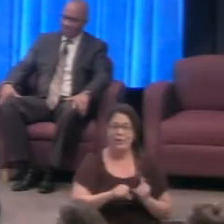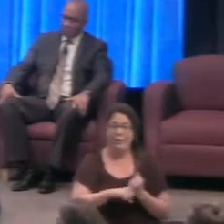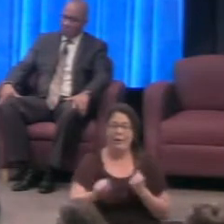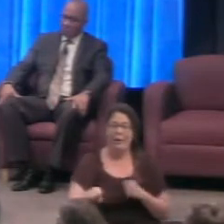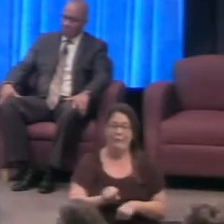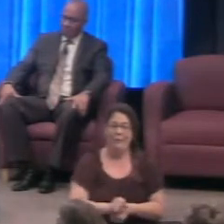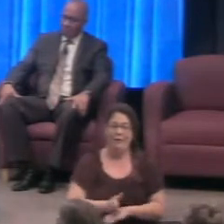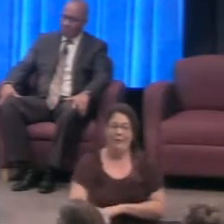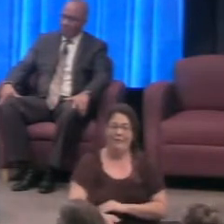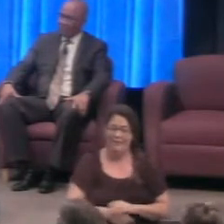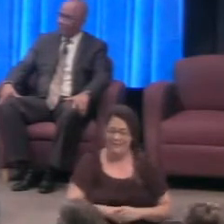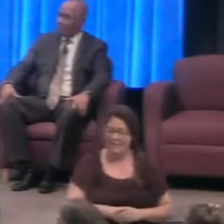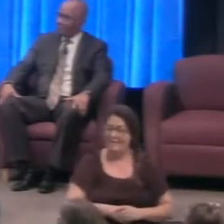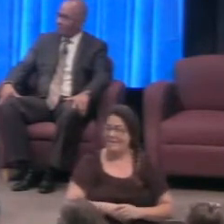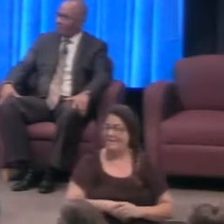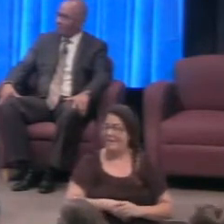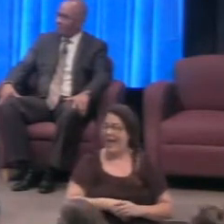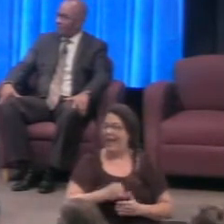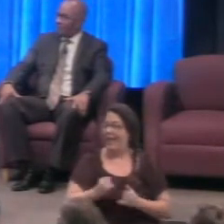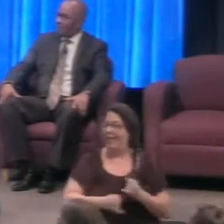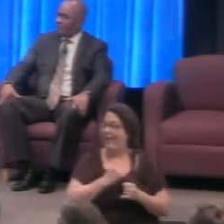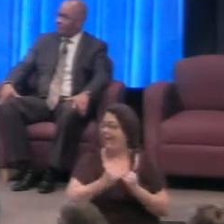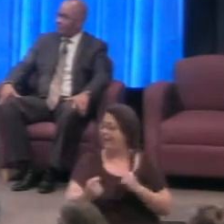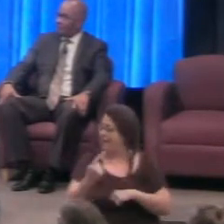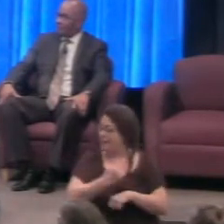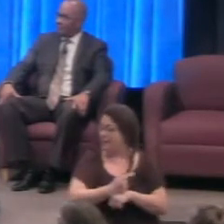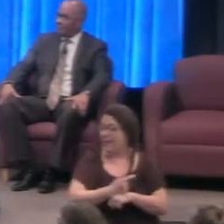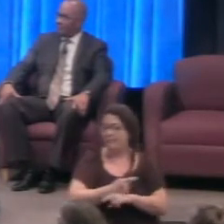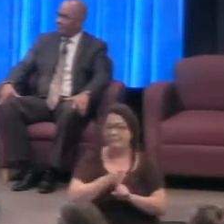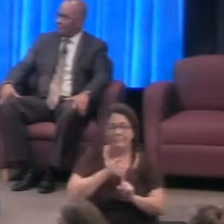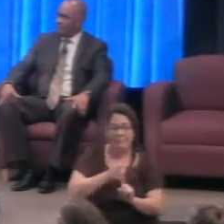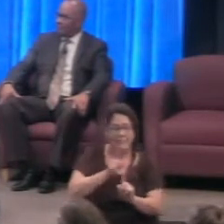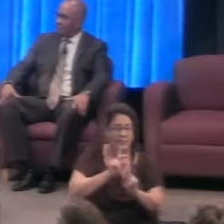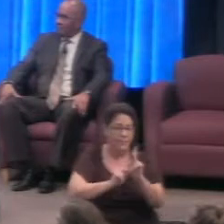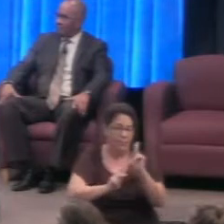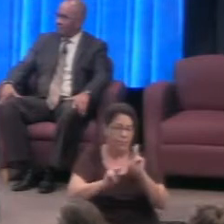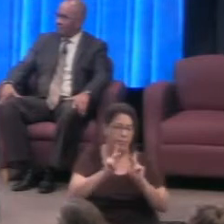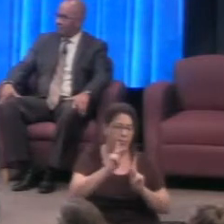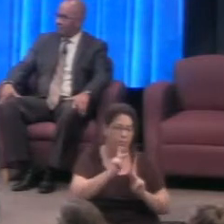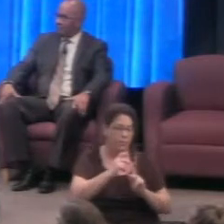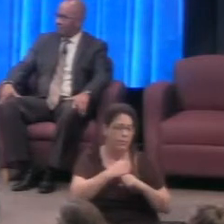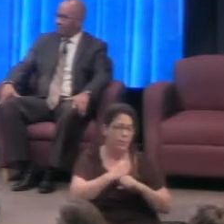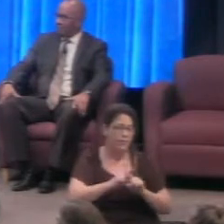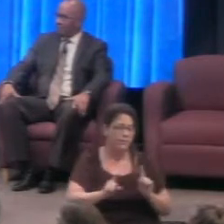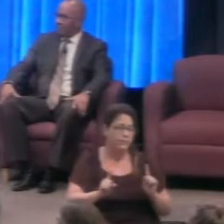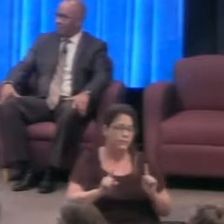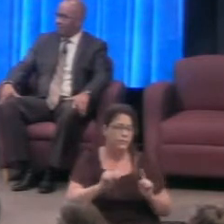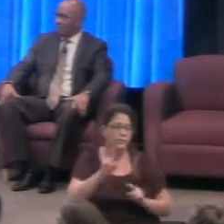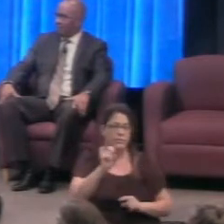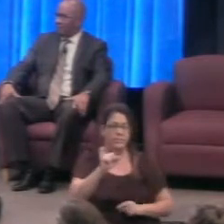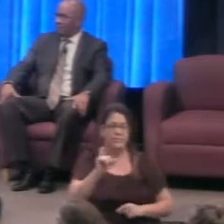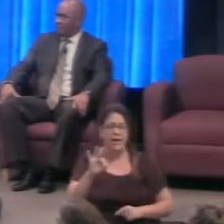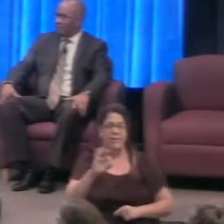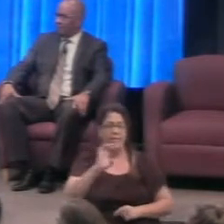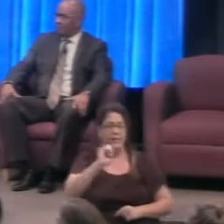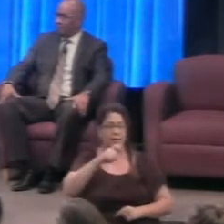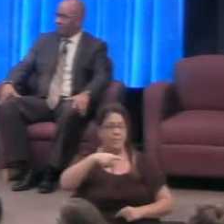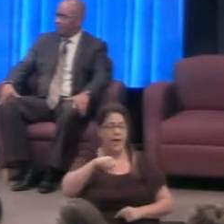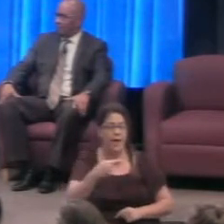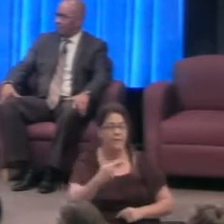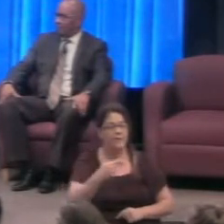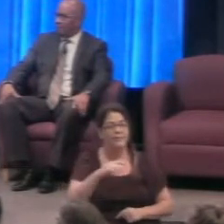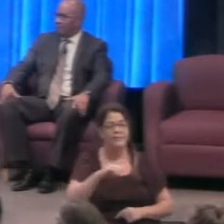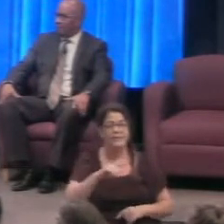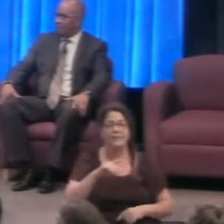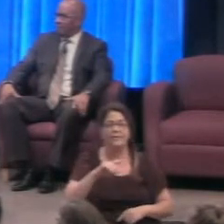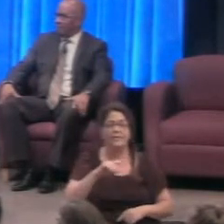But again, at the end of the day, it's the people that make the difference. And so from the USAF and EPAF team, we would just